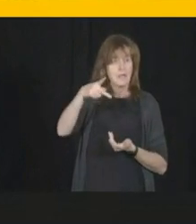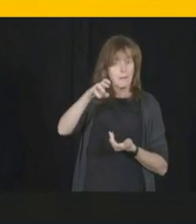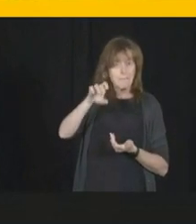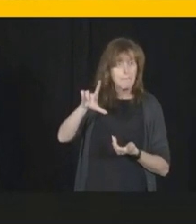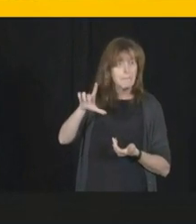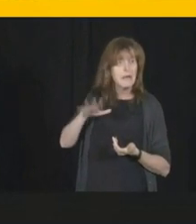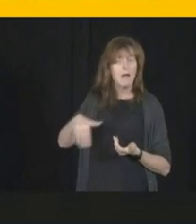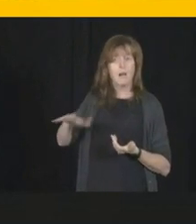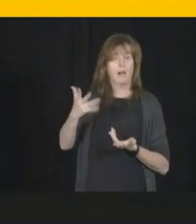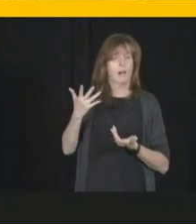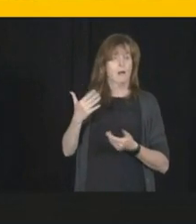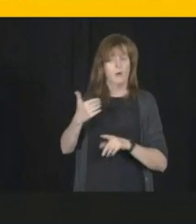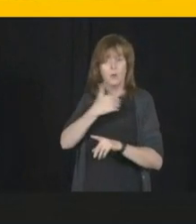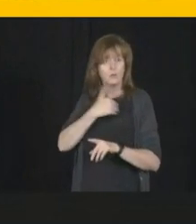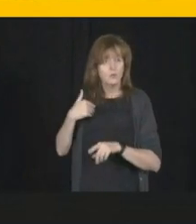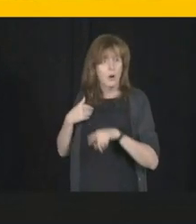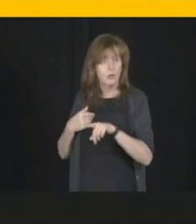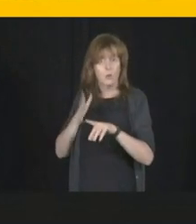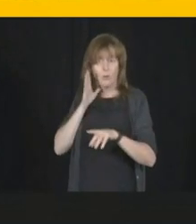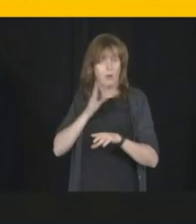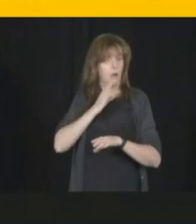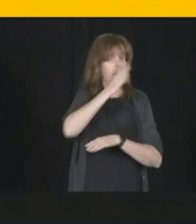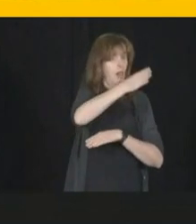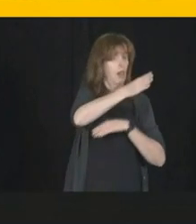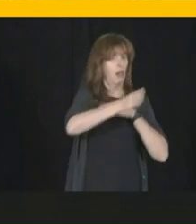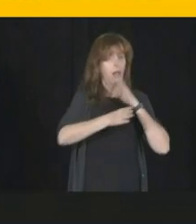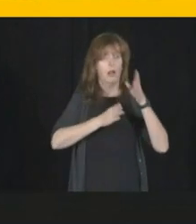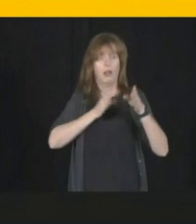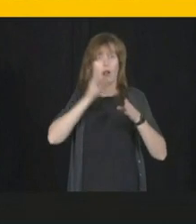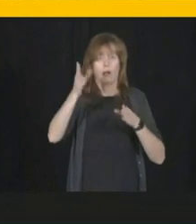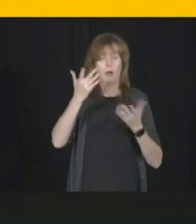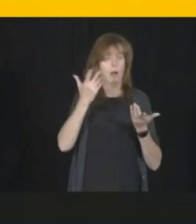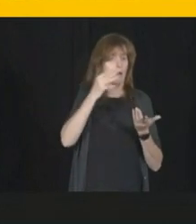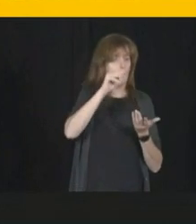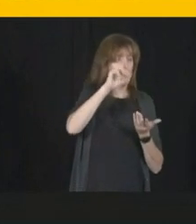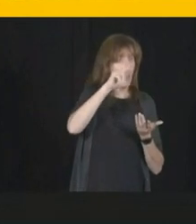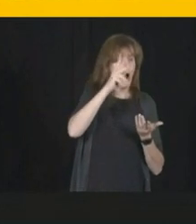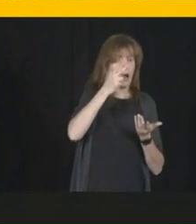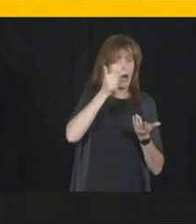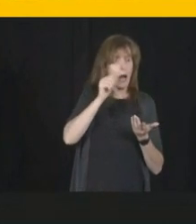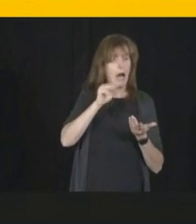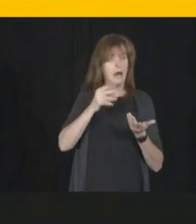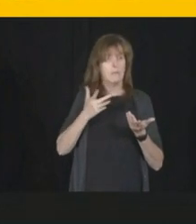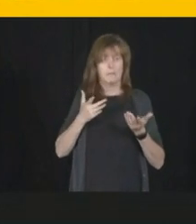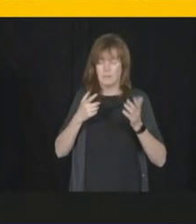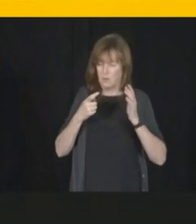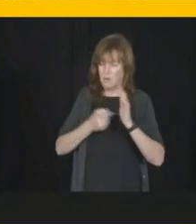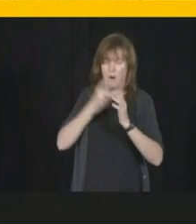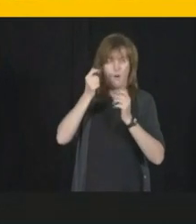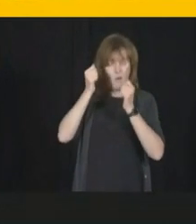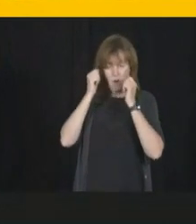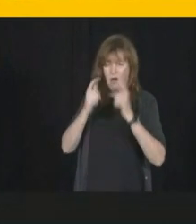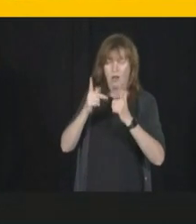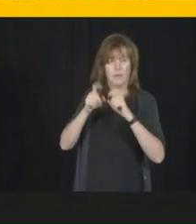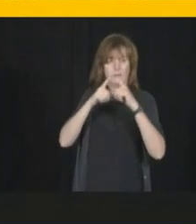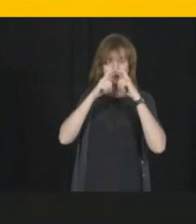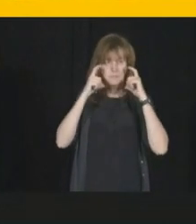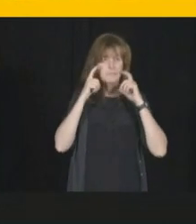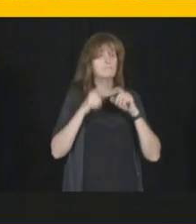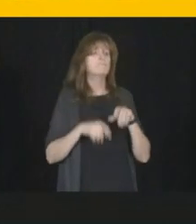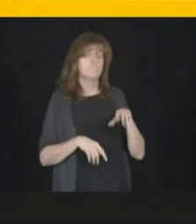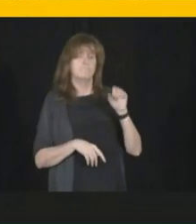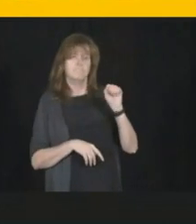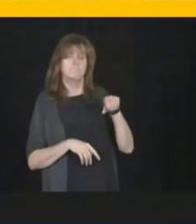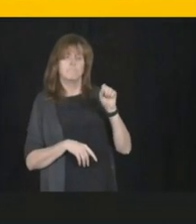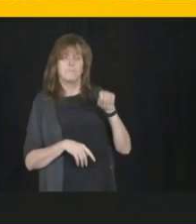outside and you're in large groups, you're in shopping centers, wear a mask.